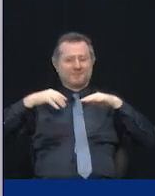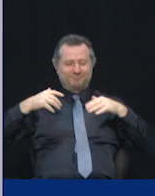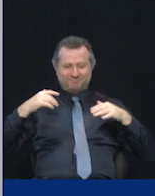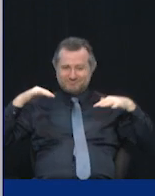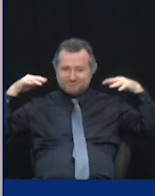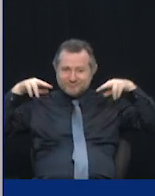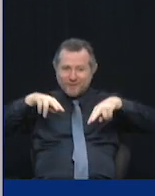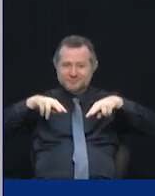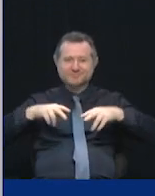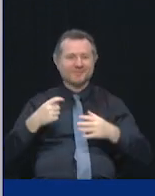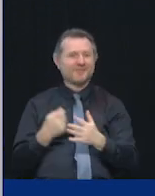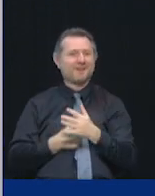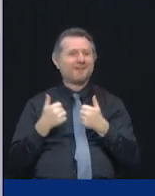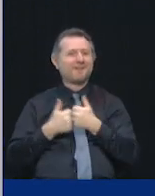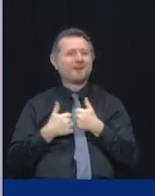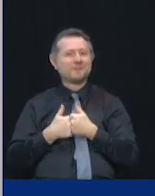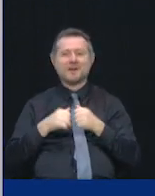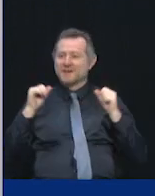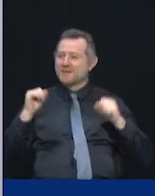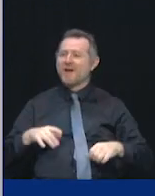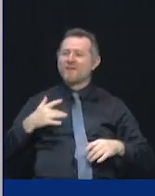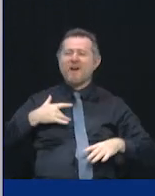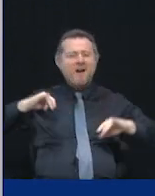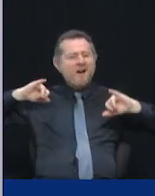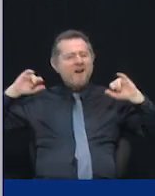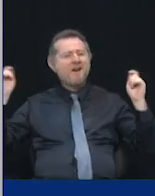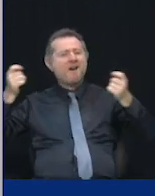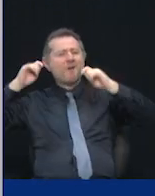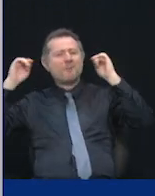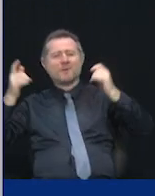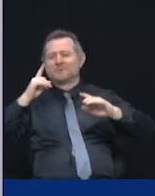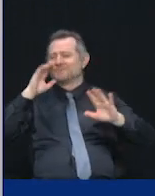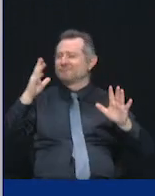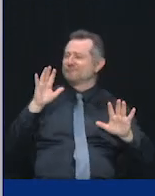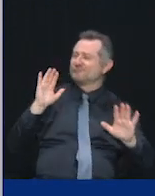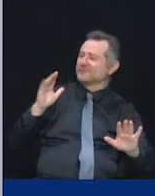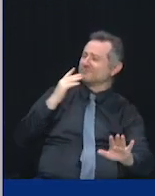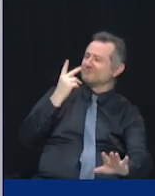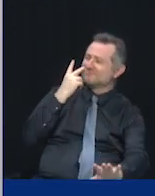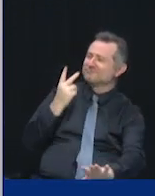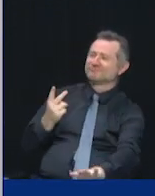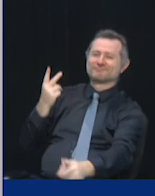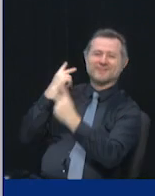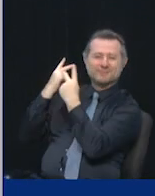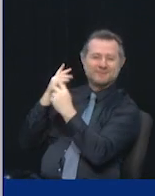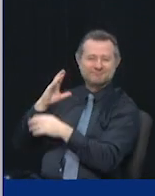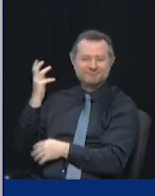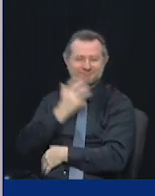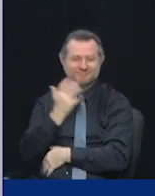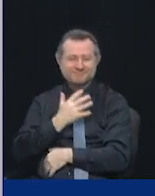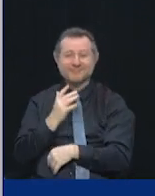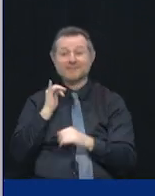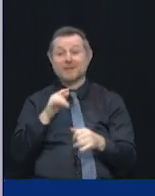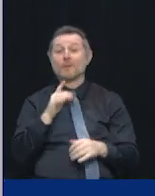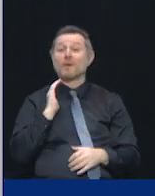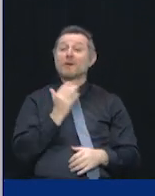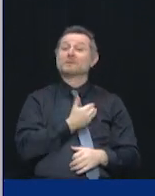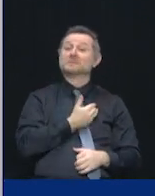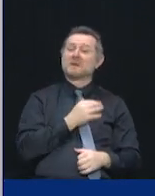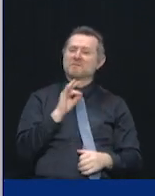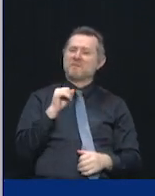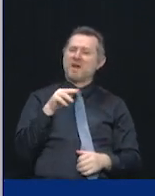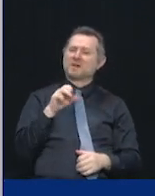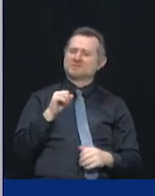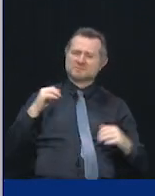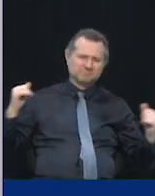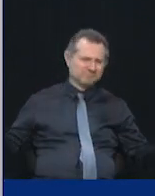playoffs and can celebrate the many wonderful memories they have had there through the years. Our fans are truly the 7th